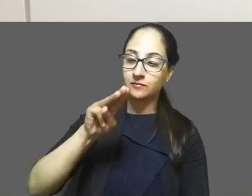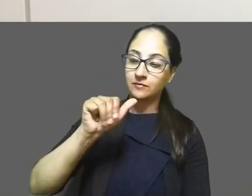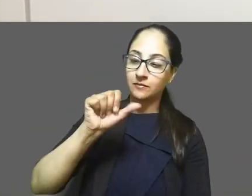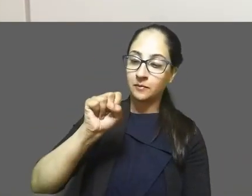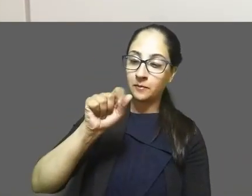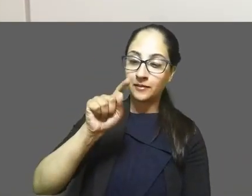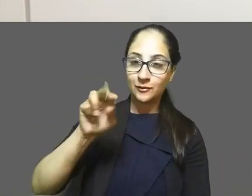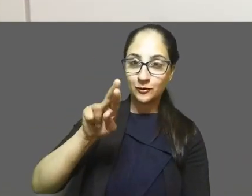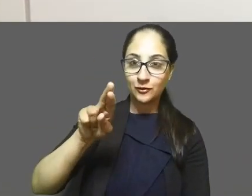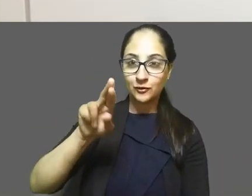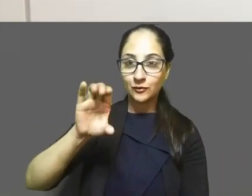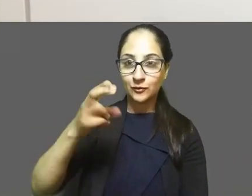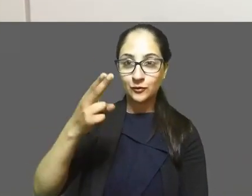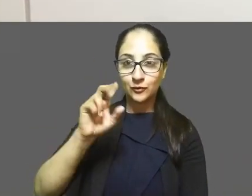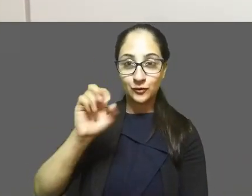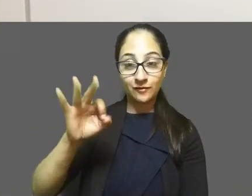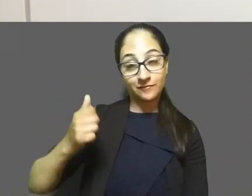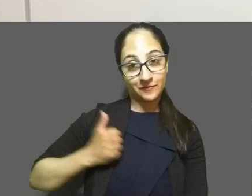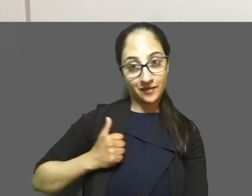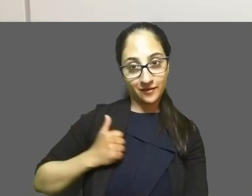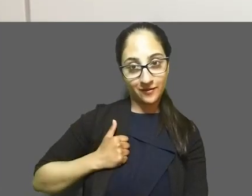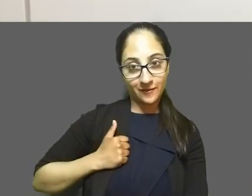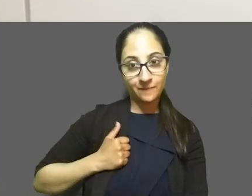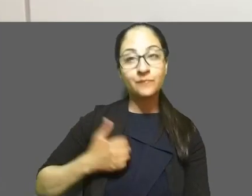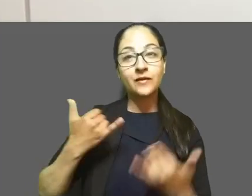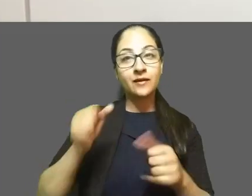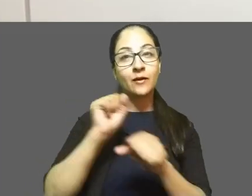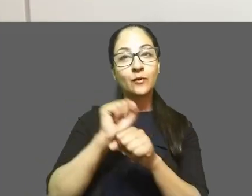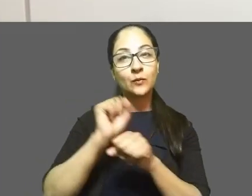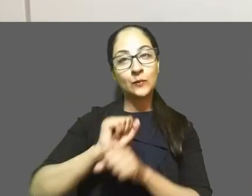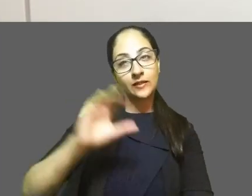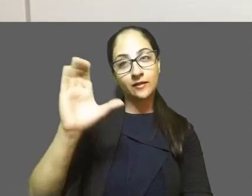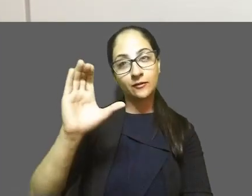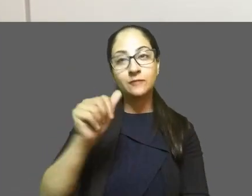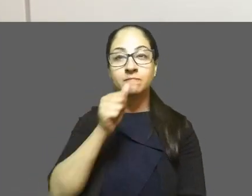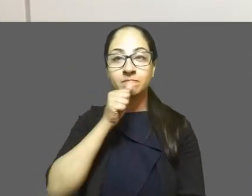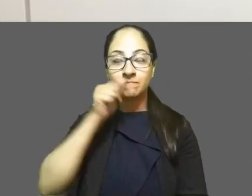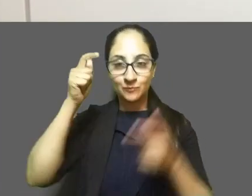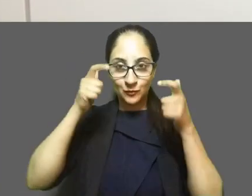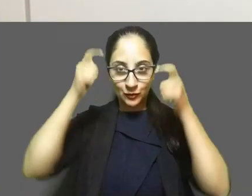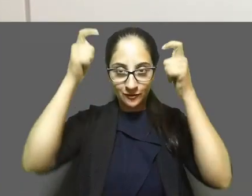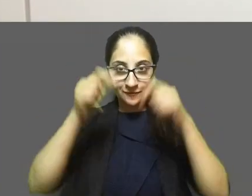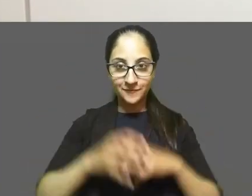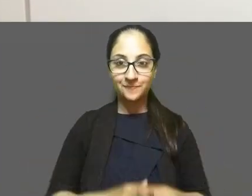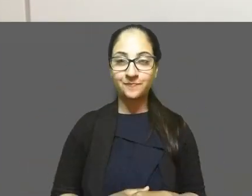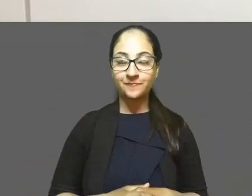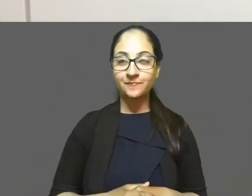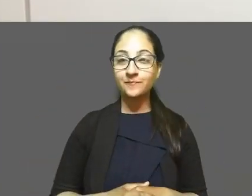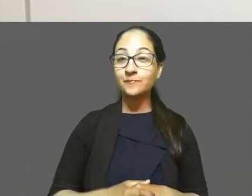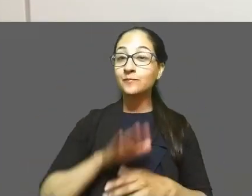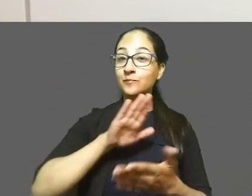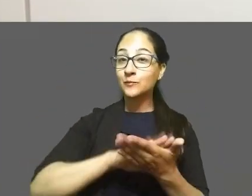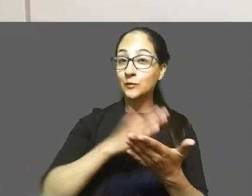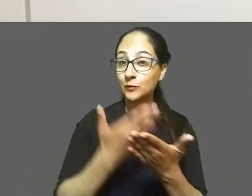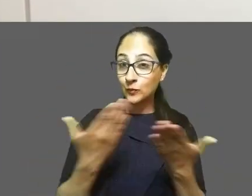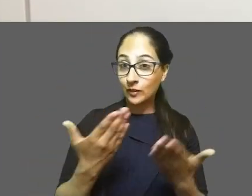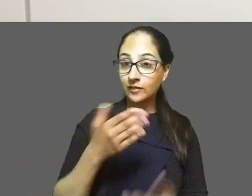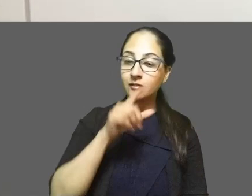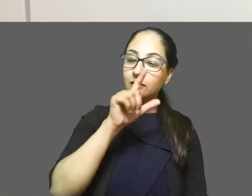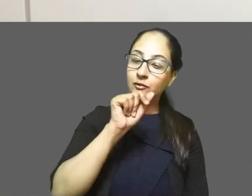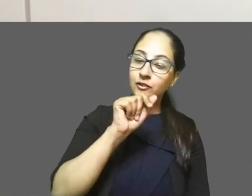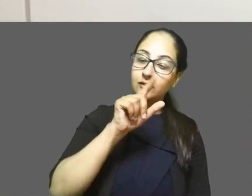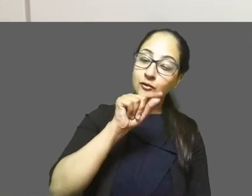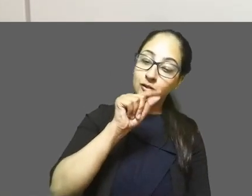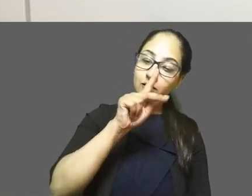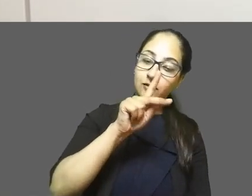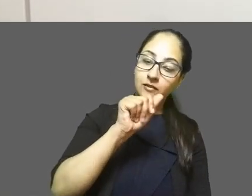Chef Canada, so he can handle the heat, and he is now a private chef in Calgary. This evening, we will be